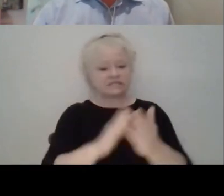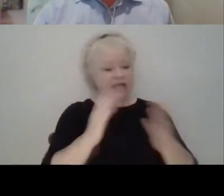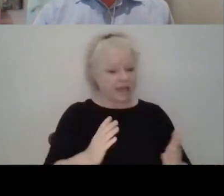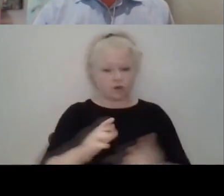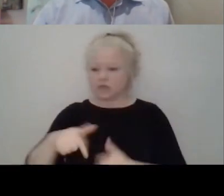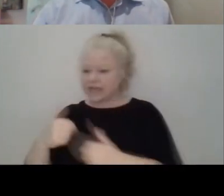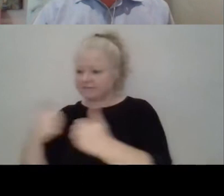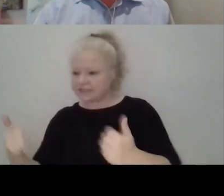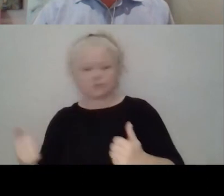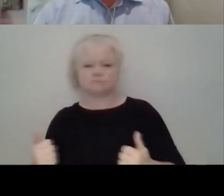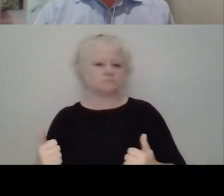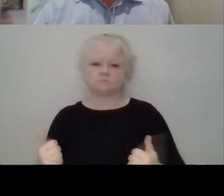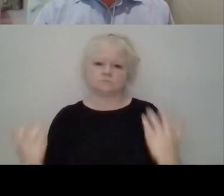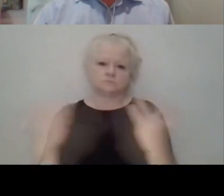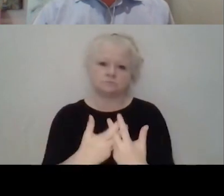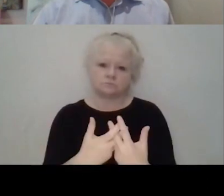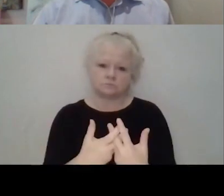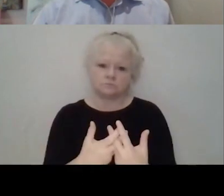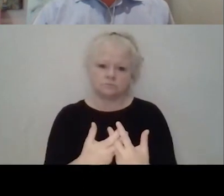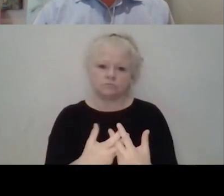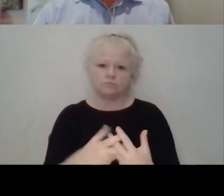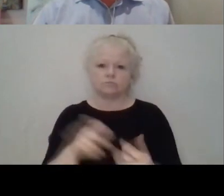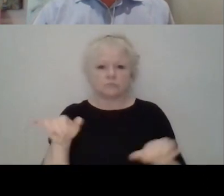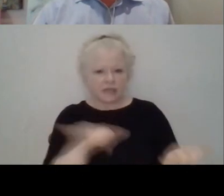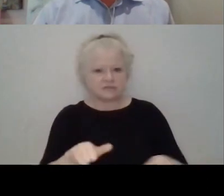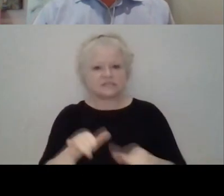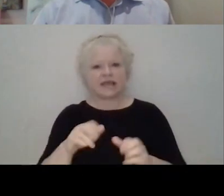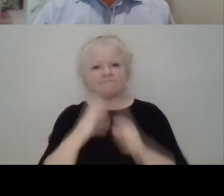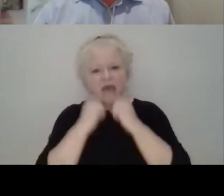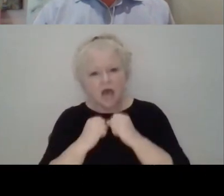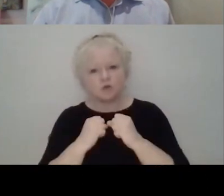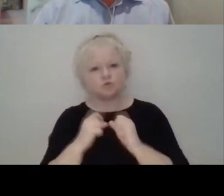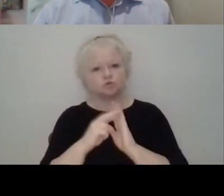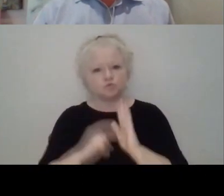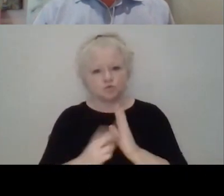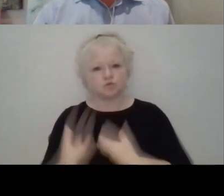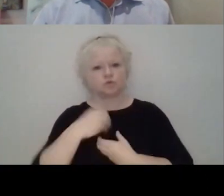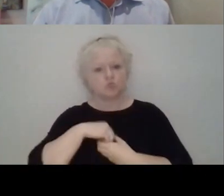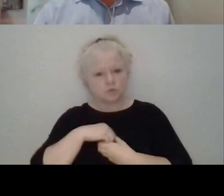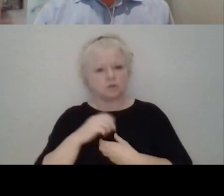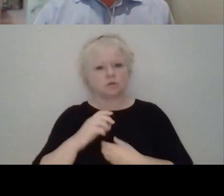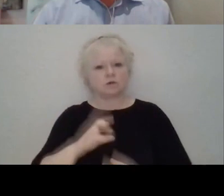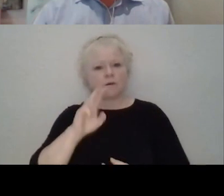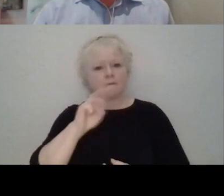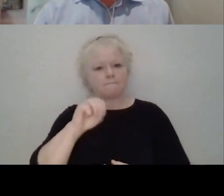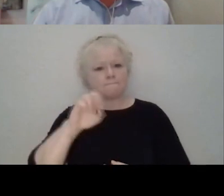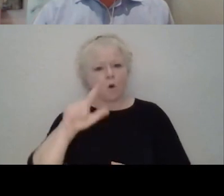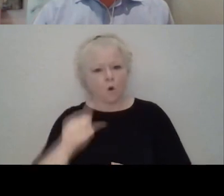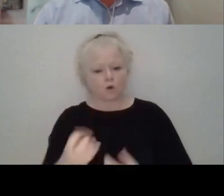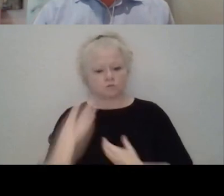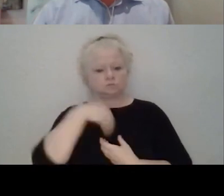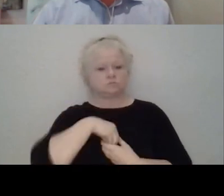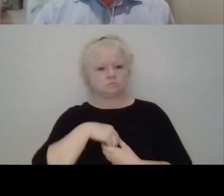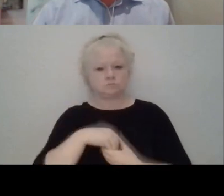got to live by these meanings and you got to design by those same values and drivers. Beautiful. Beautiful. I